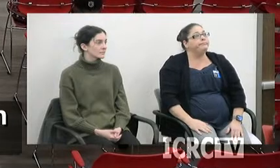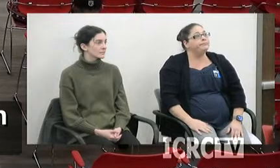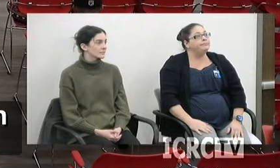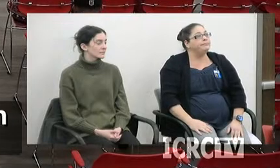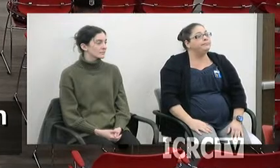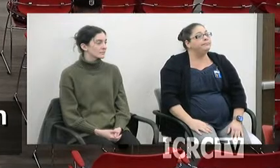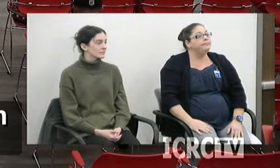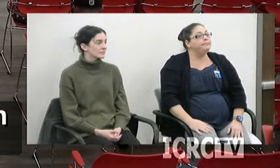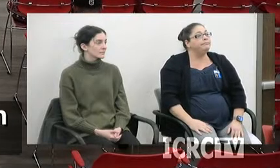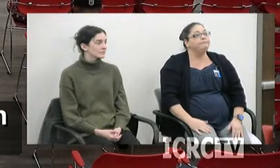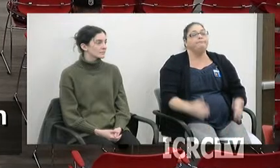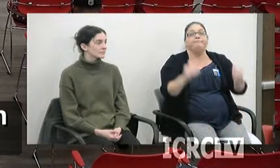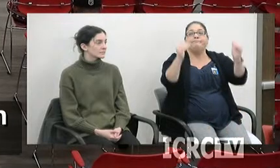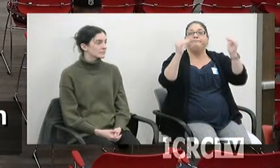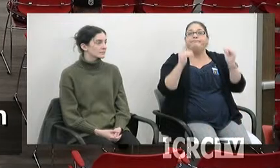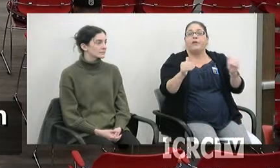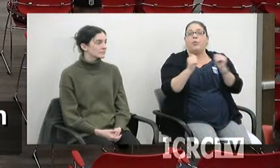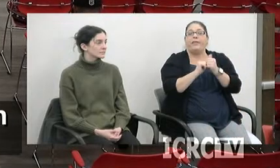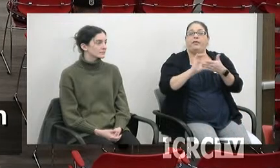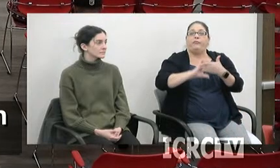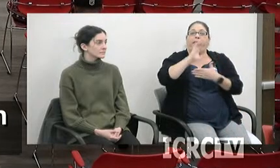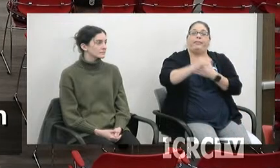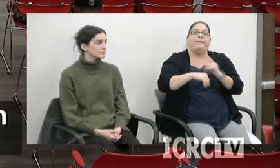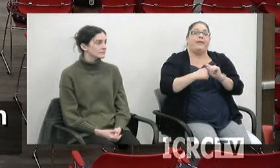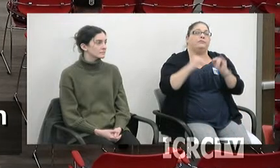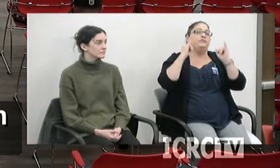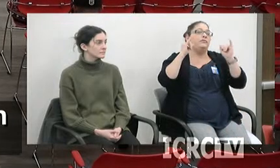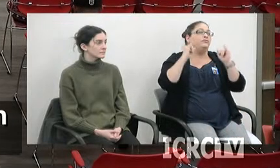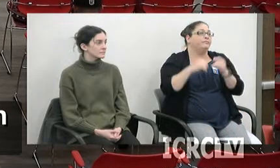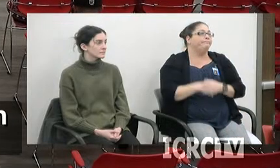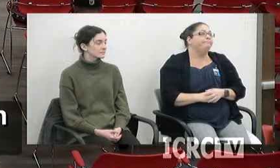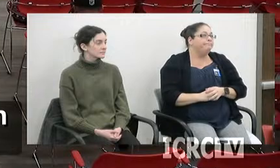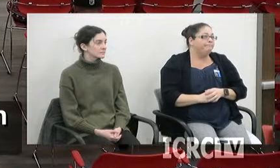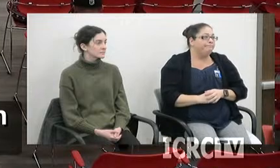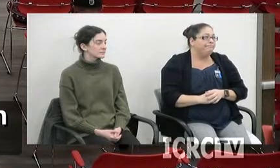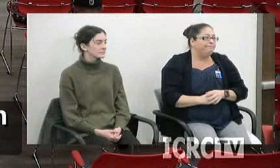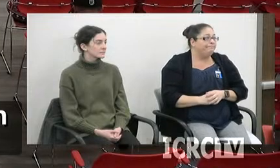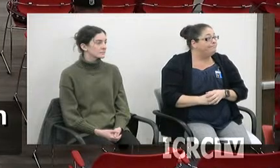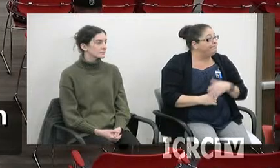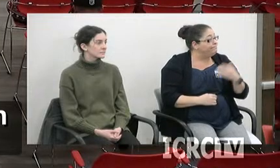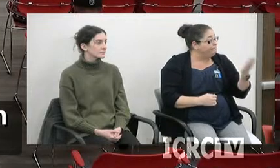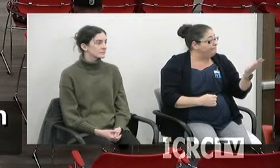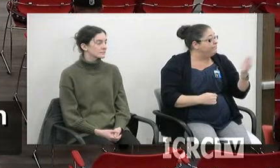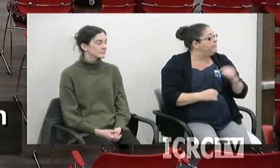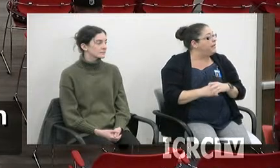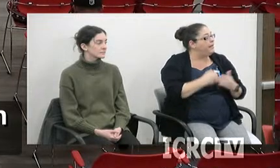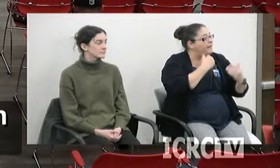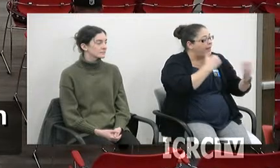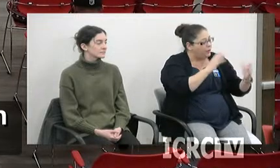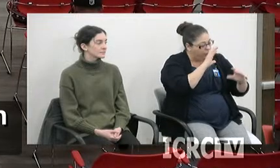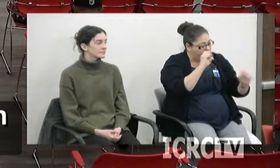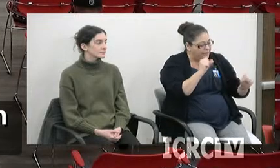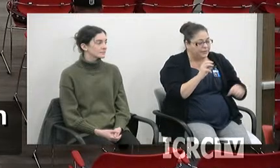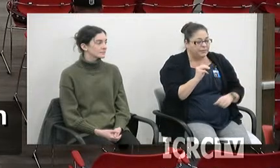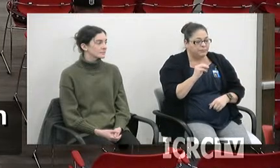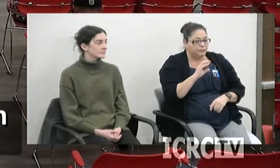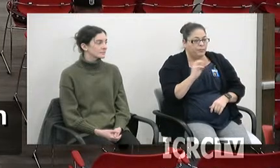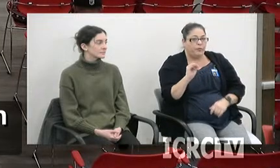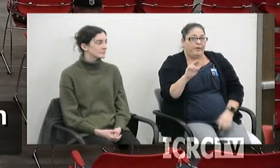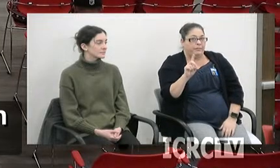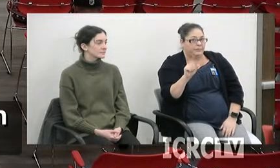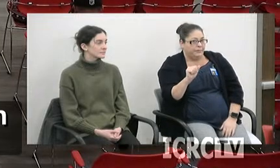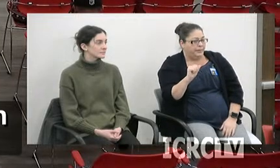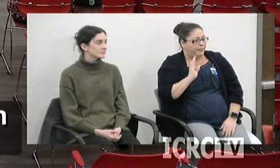Moving on to curriculum instruction business, Superintendent John Spicer. Thank you, President Miranda, members of the